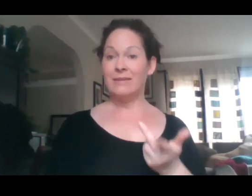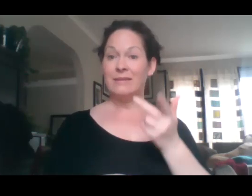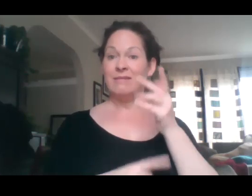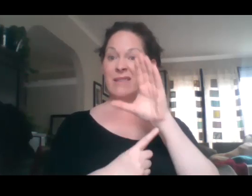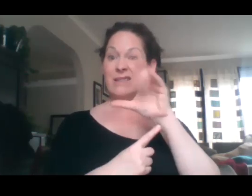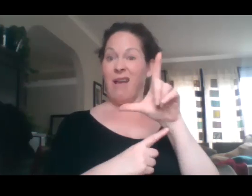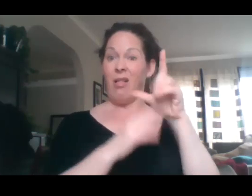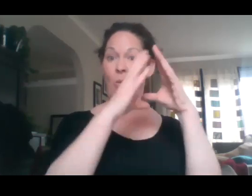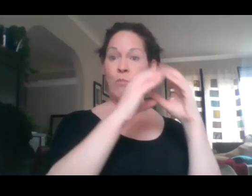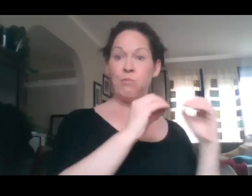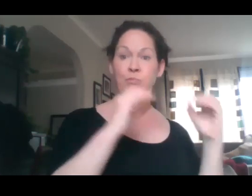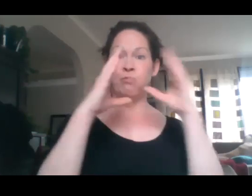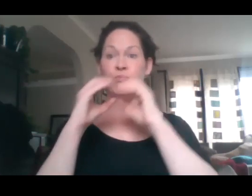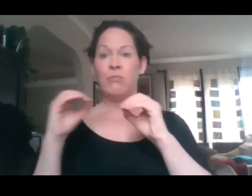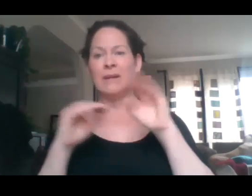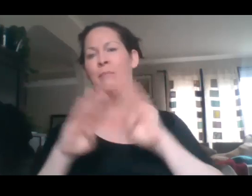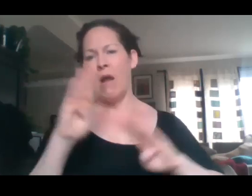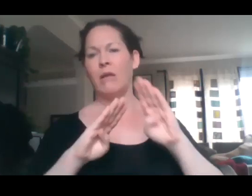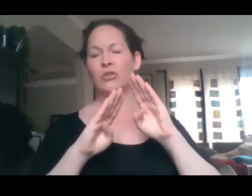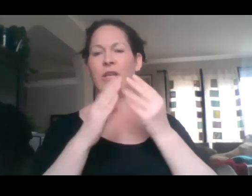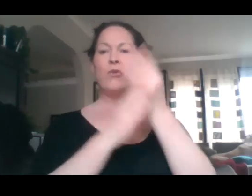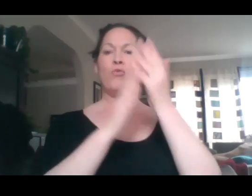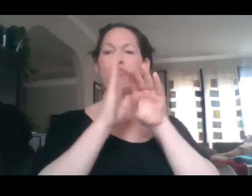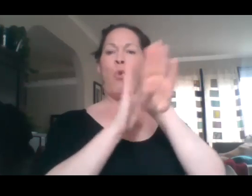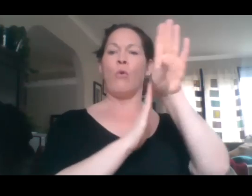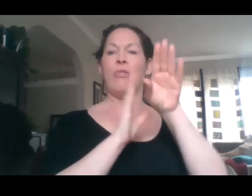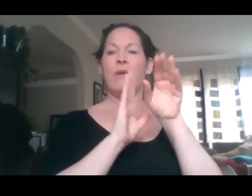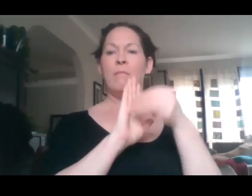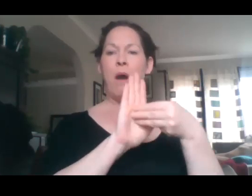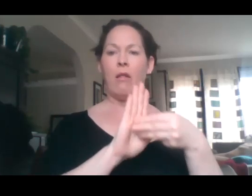growth model. It's a biological growth model.